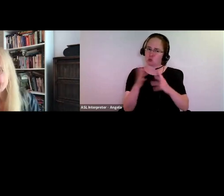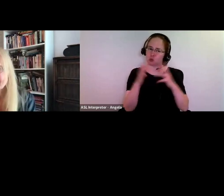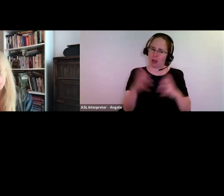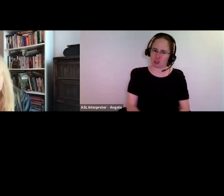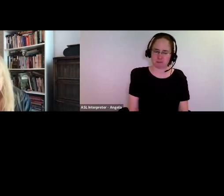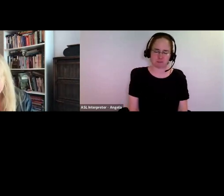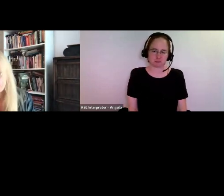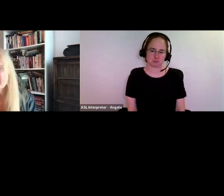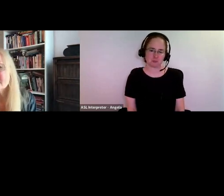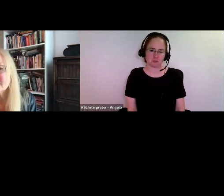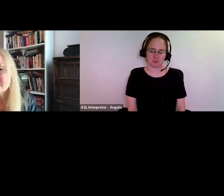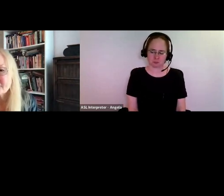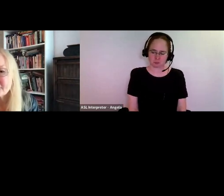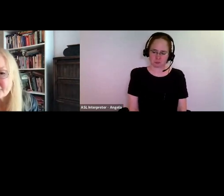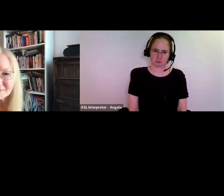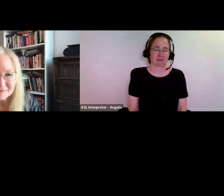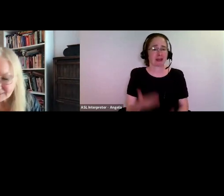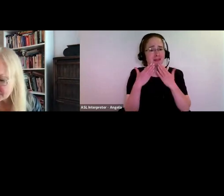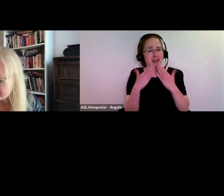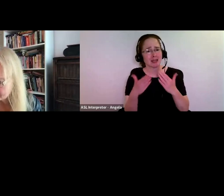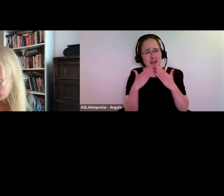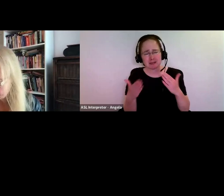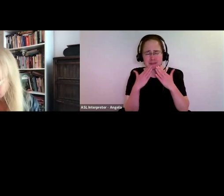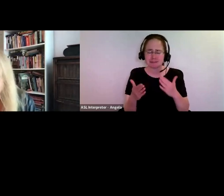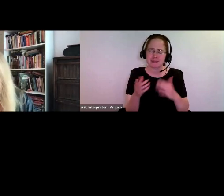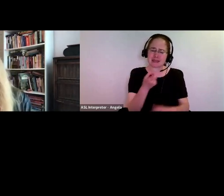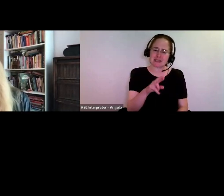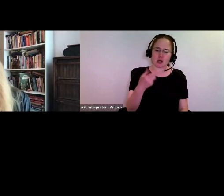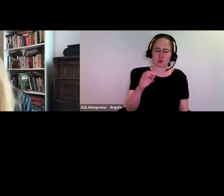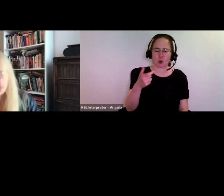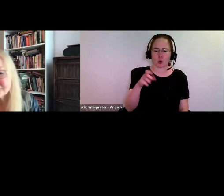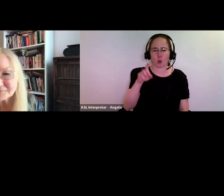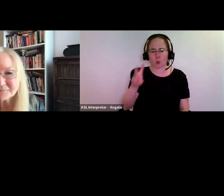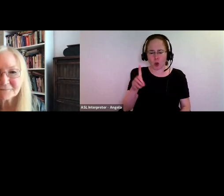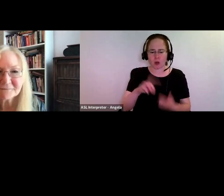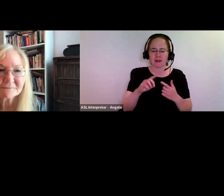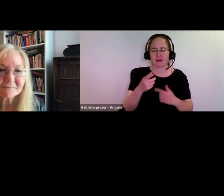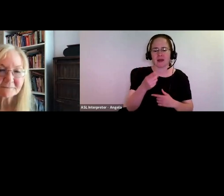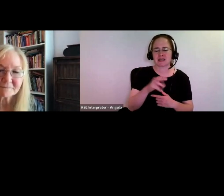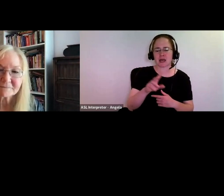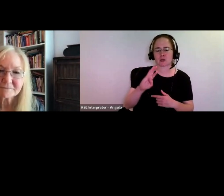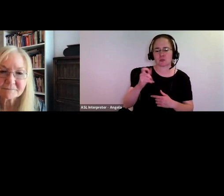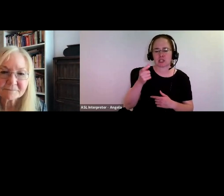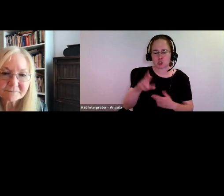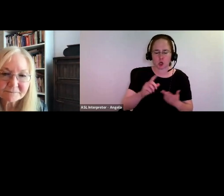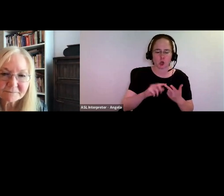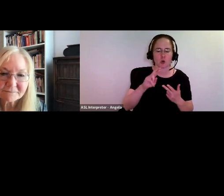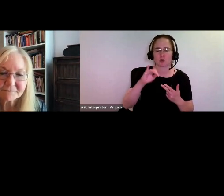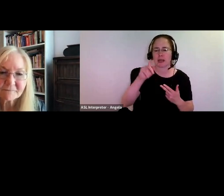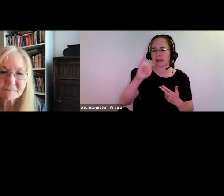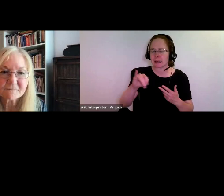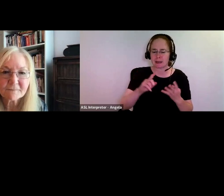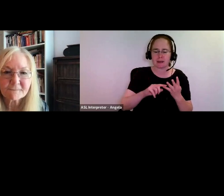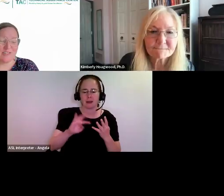much. Thank you so much, Dr. Hoagwood, Dr. Brister, Ricky, and